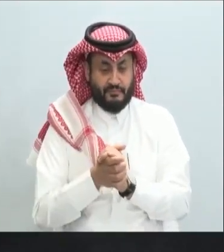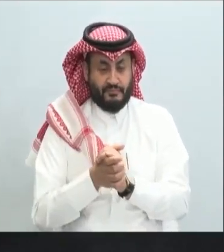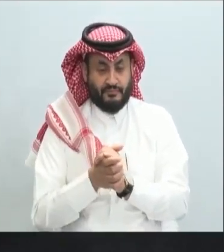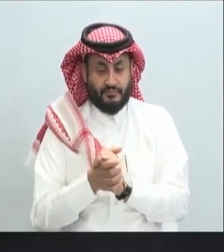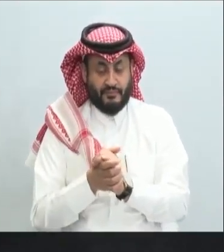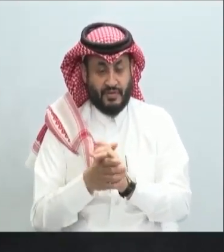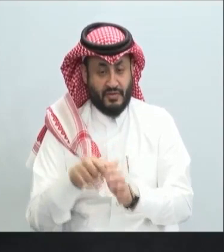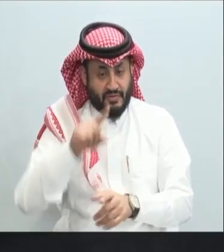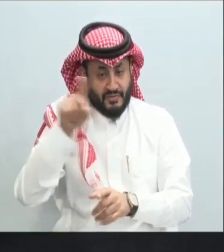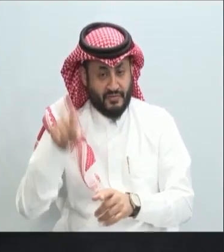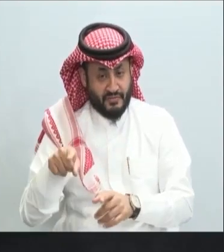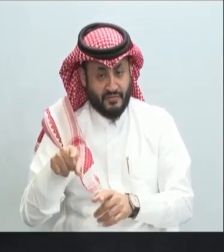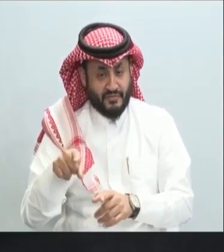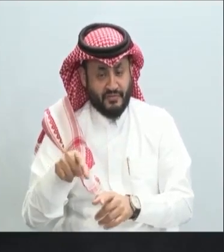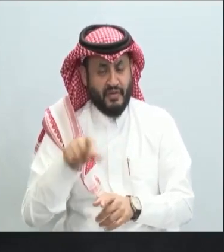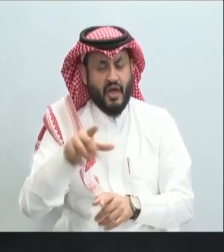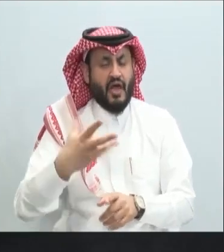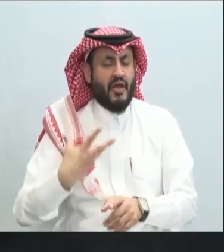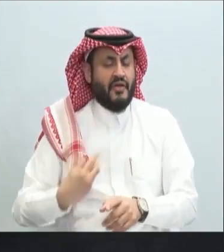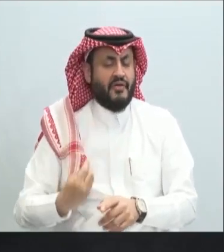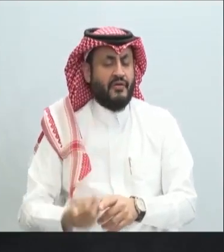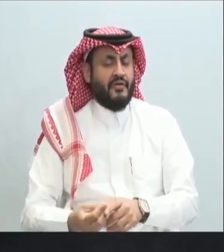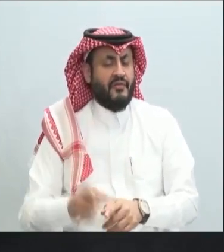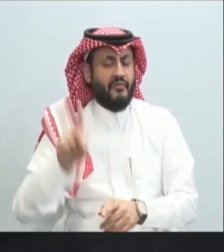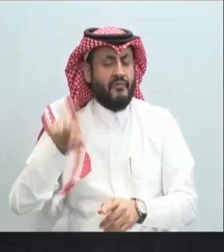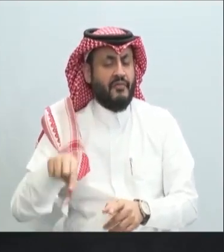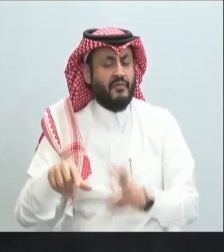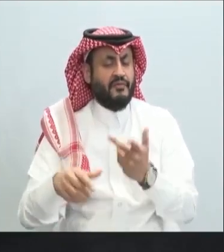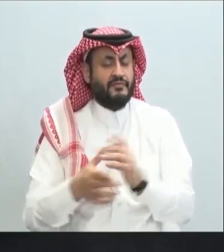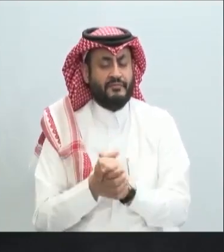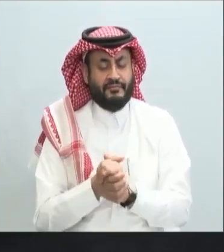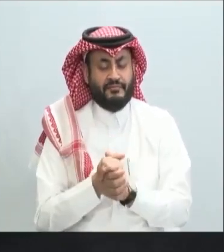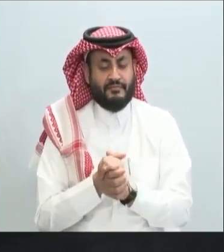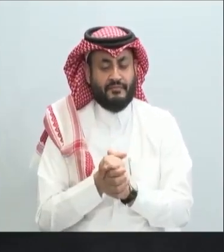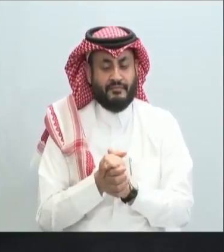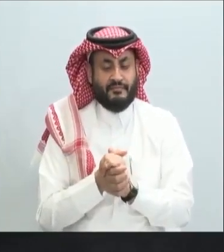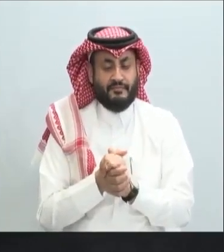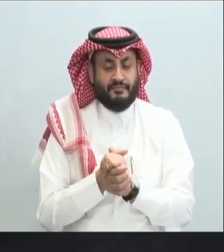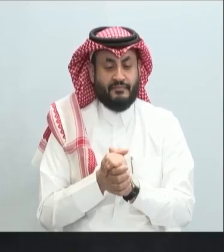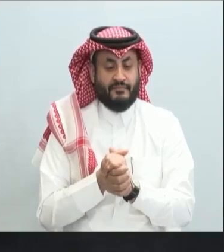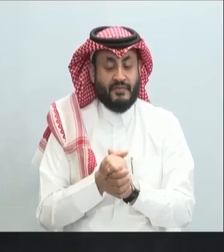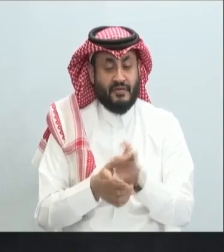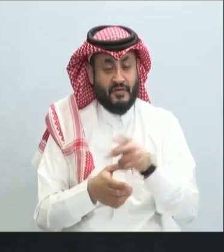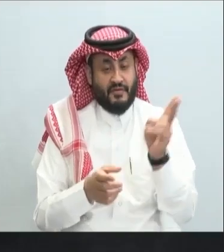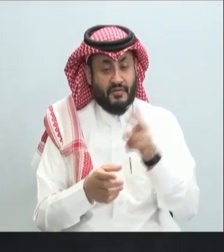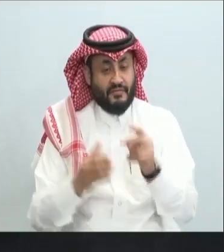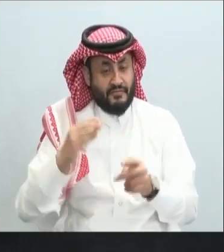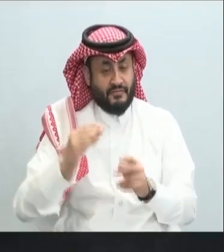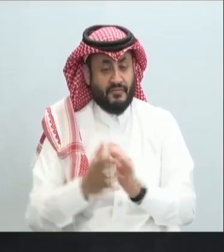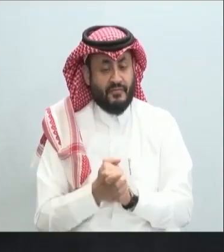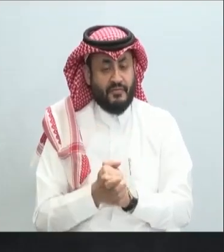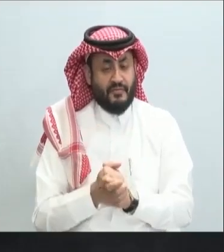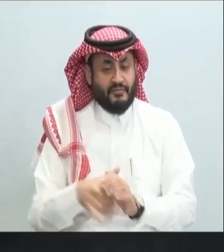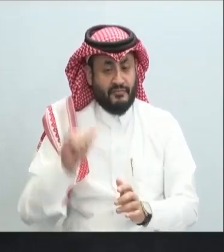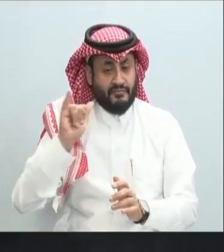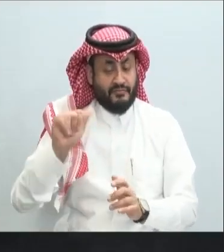just ask him or ask her this question, what day do you like? And then he or she would